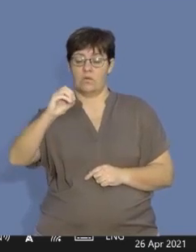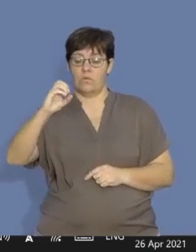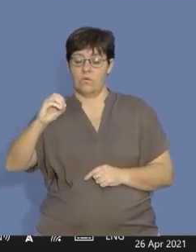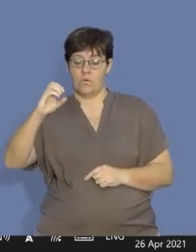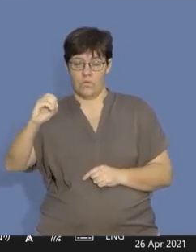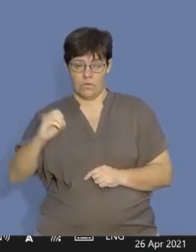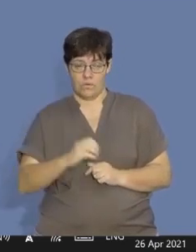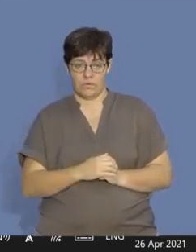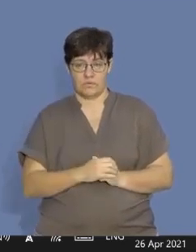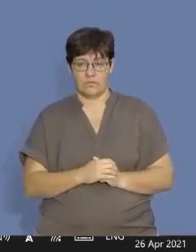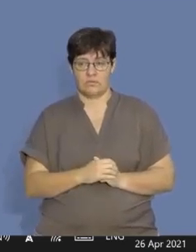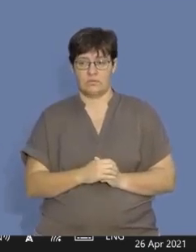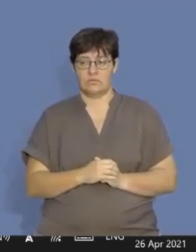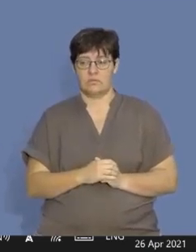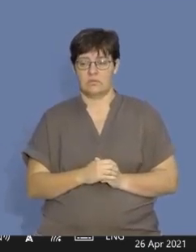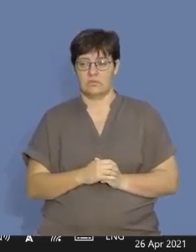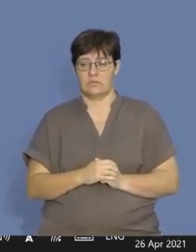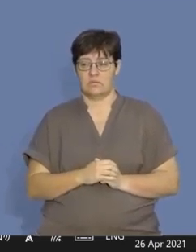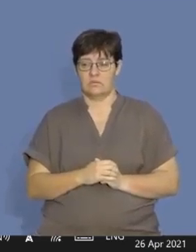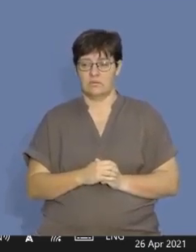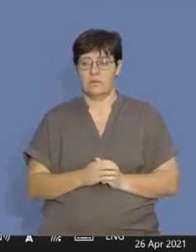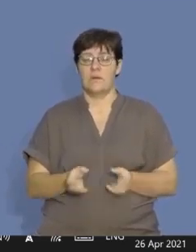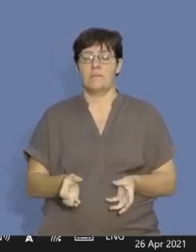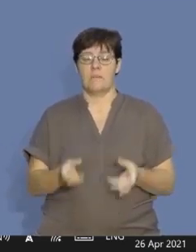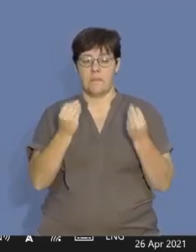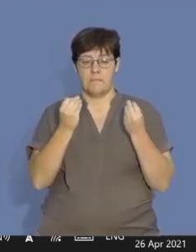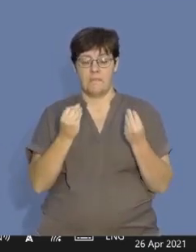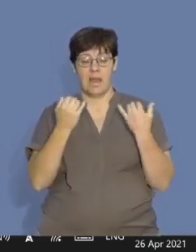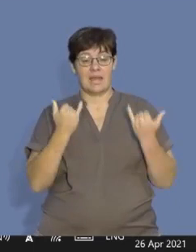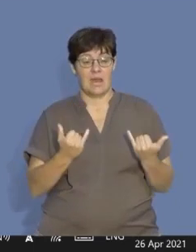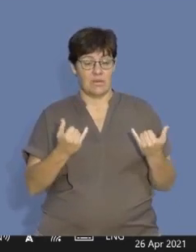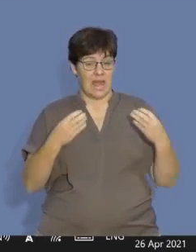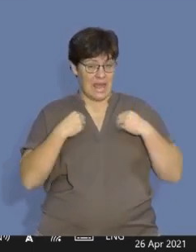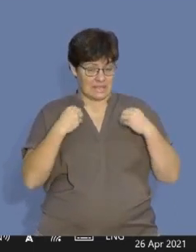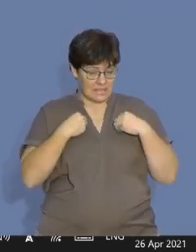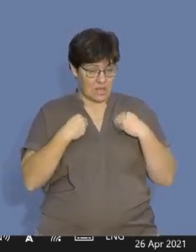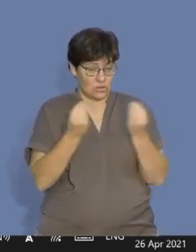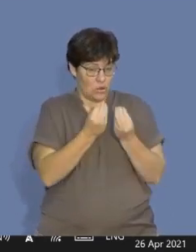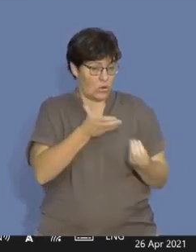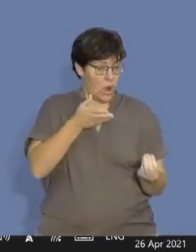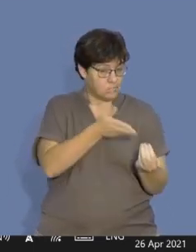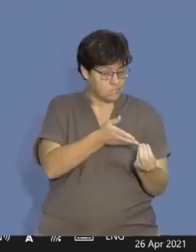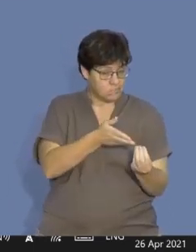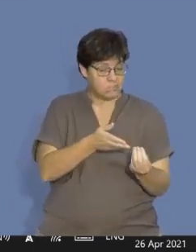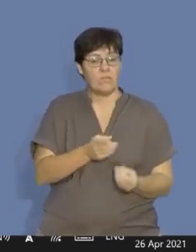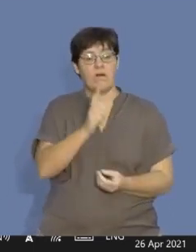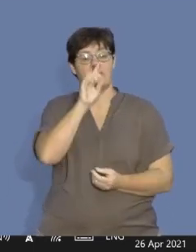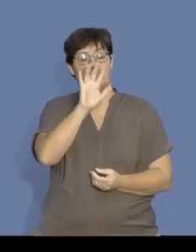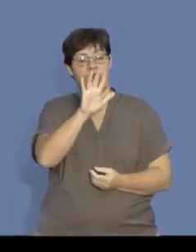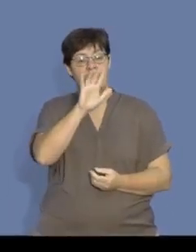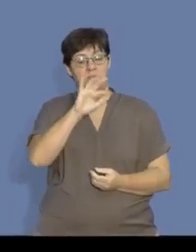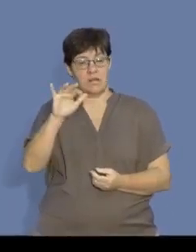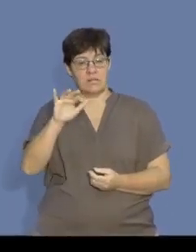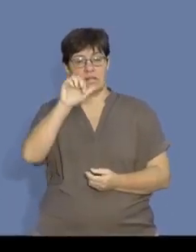1,810,000. Let's just watch the zeros. And that gives me current assets with stock is sitting at